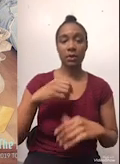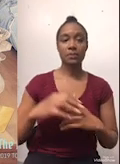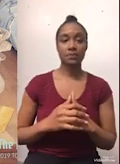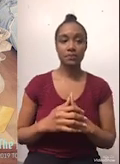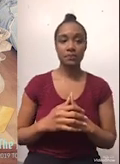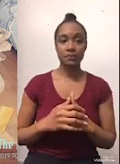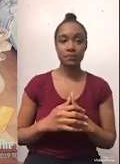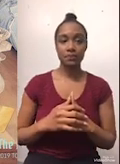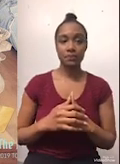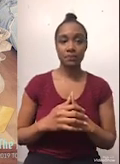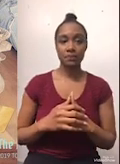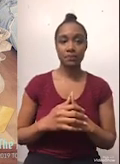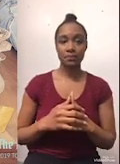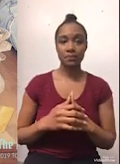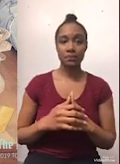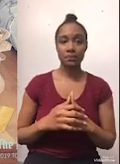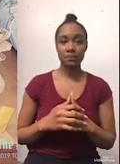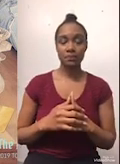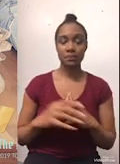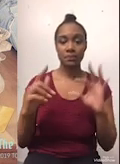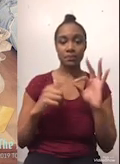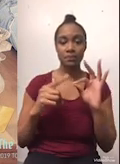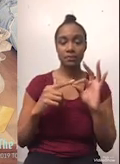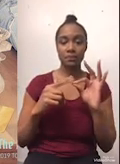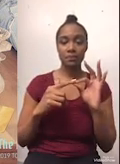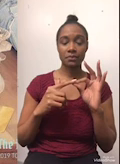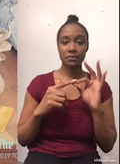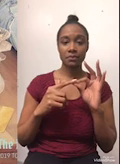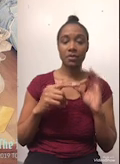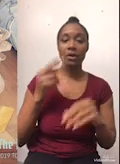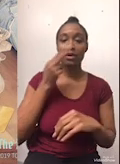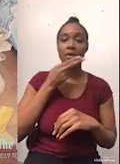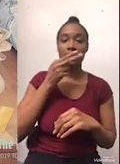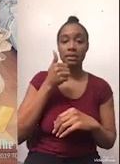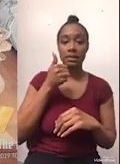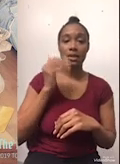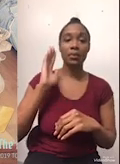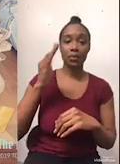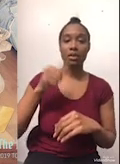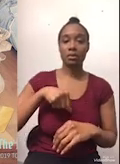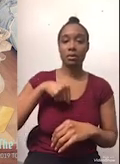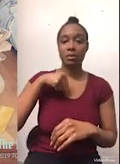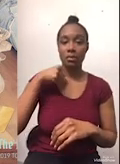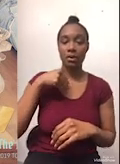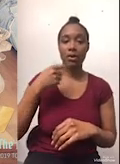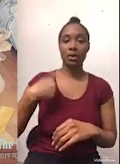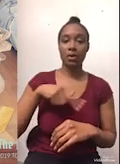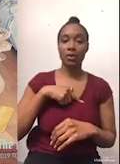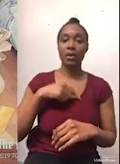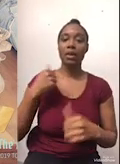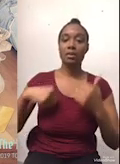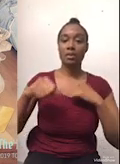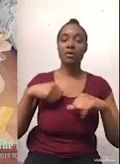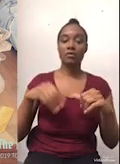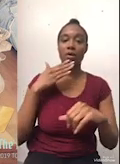Honey10 very proud of us, and we'll work to become all-around entertainers for you. Thank you